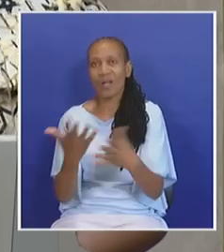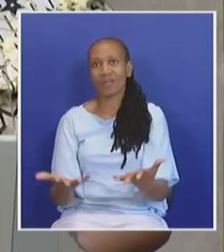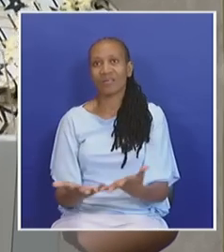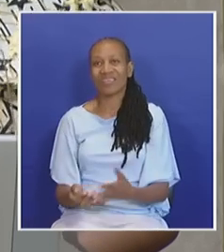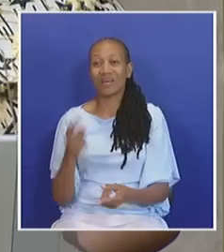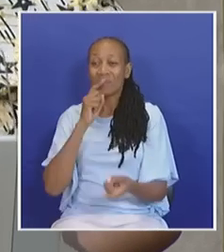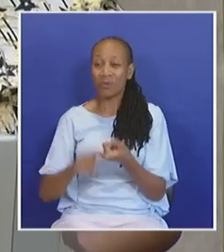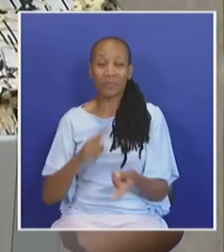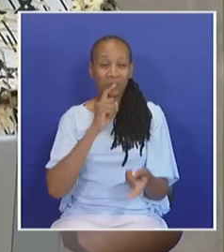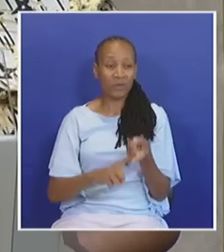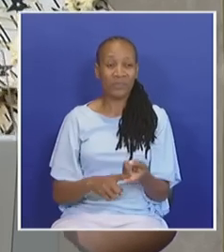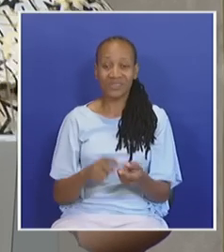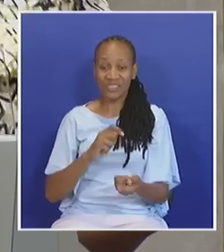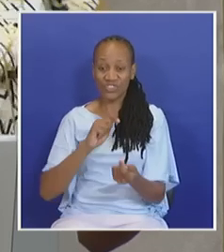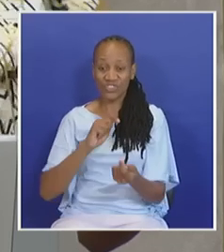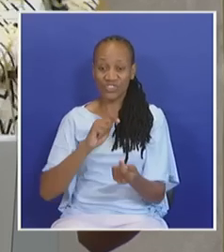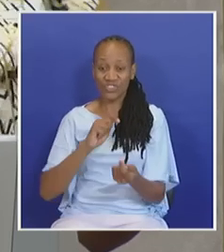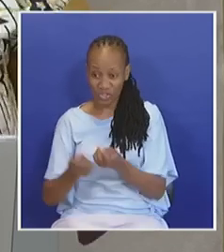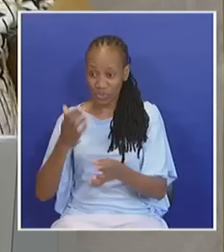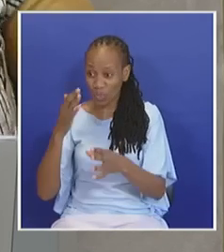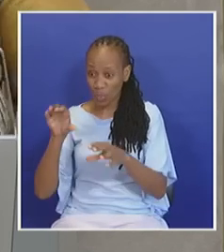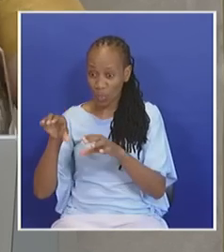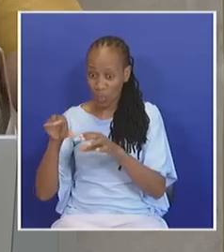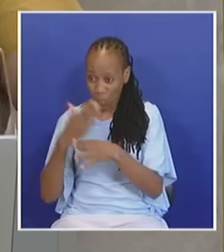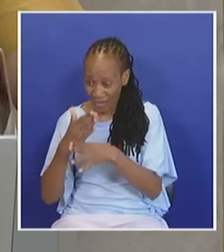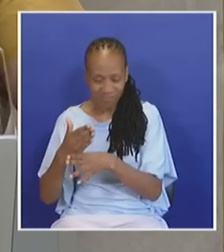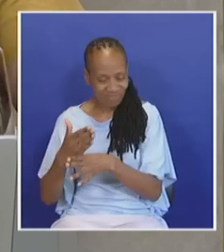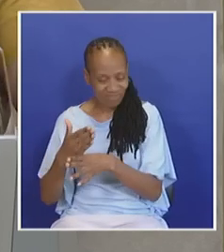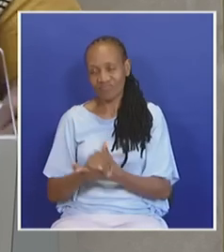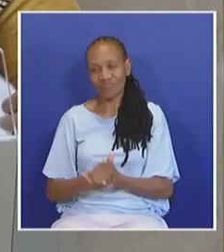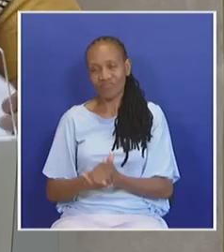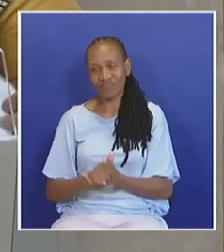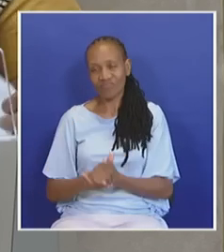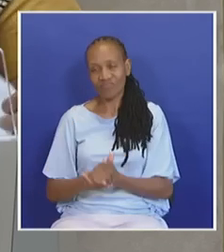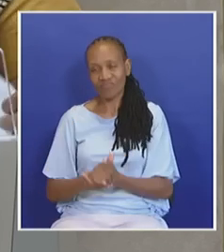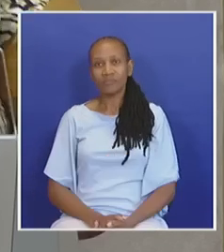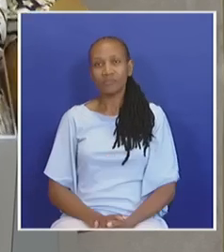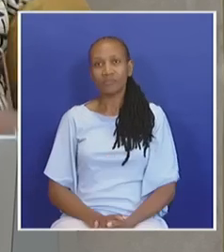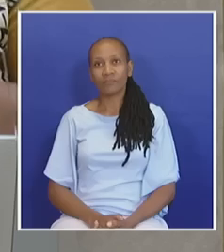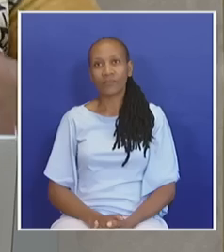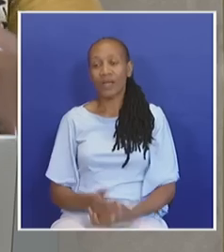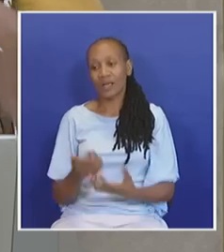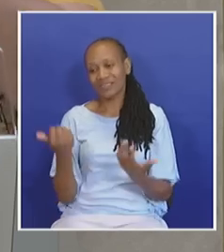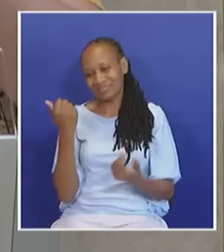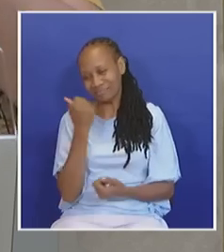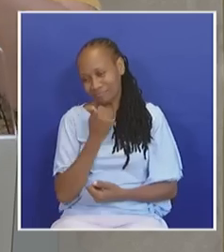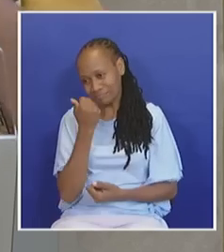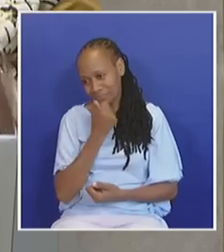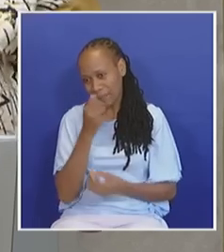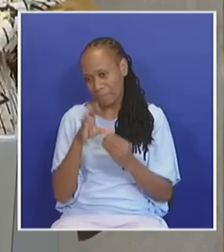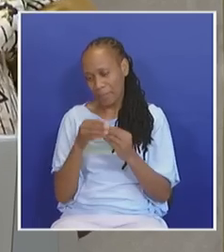into action. We want action, Honorable Chair. Unfortunately, Honorable Marais is gone. I wanted